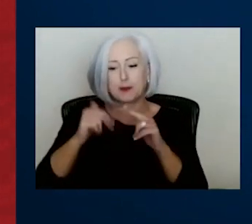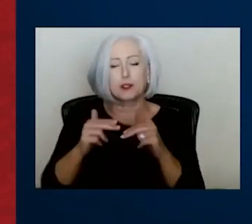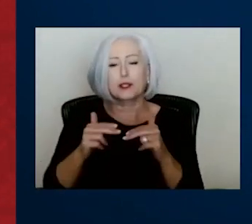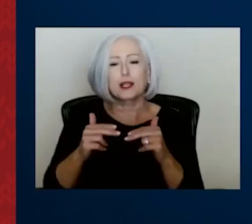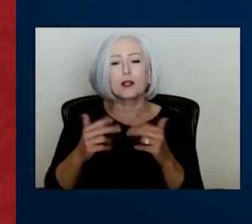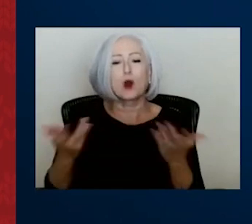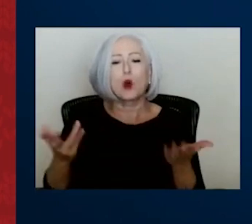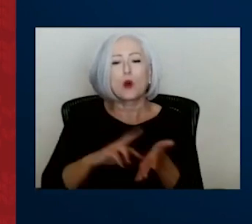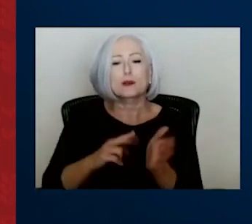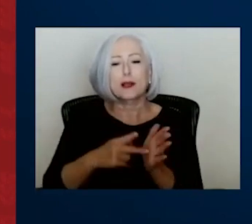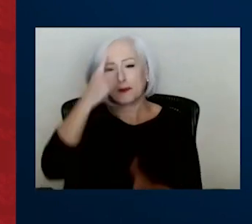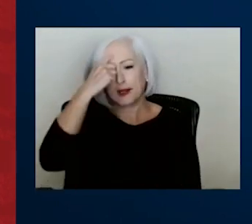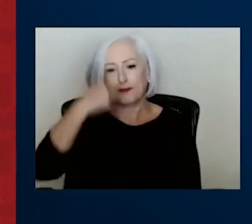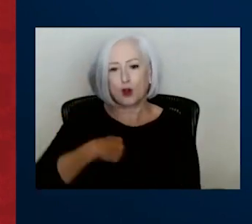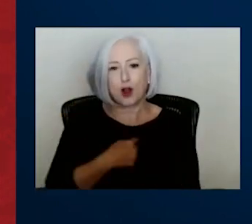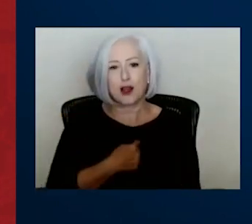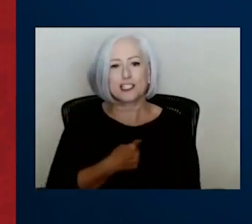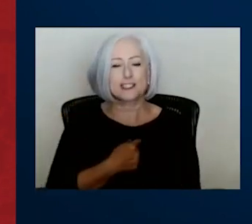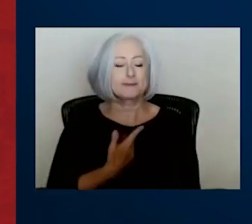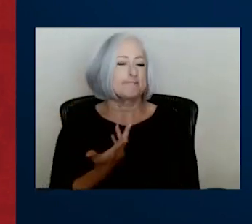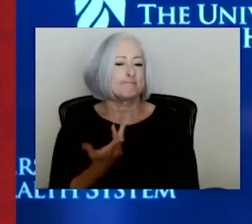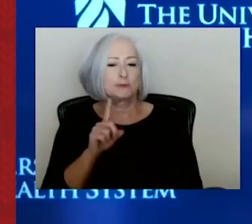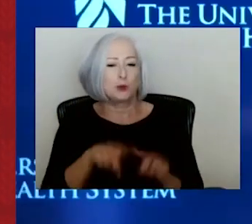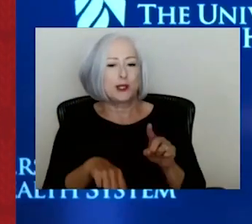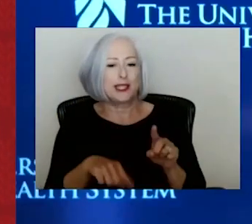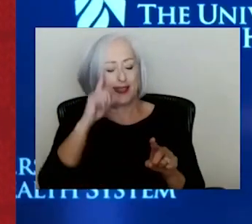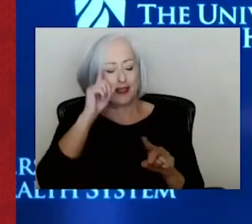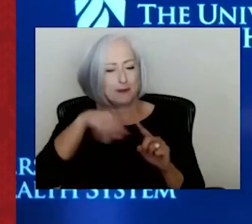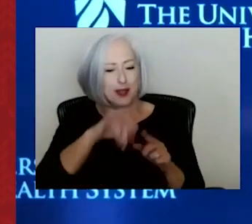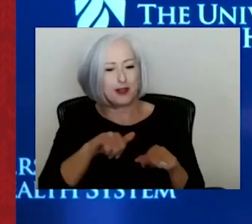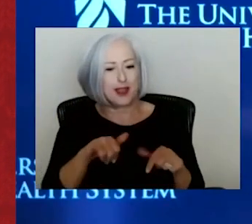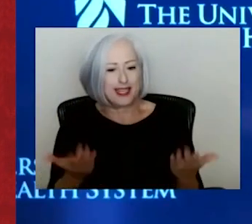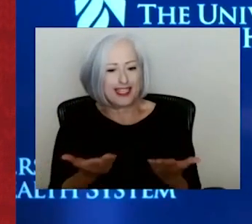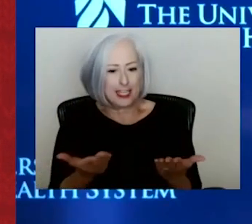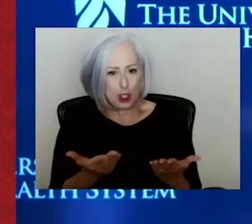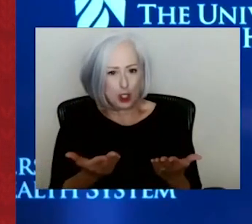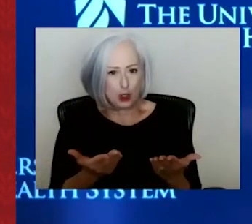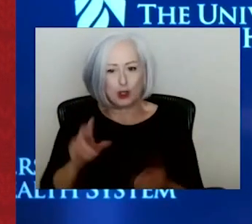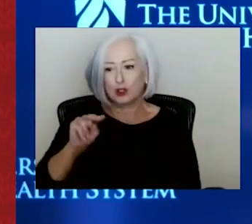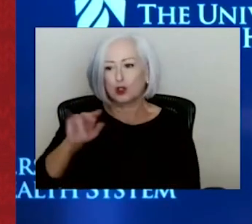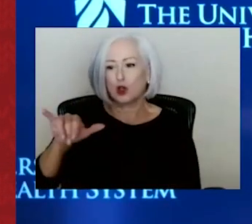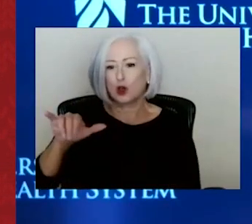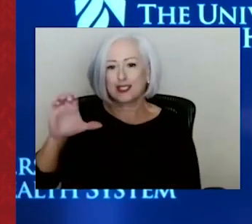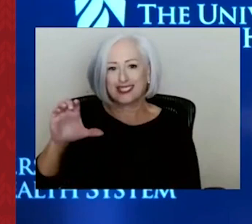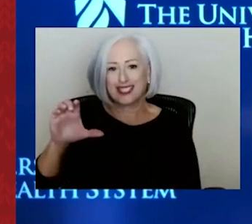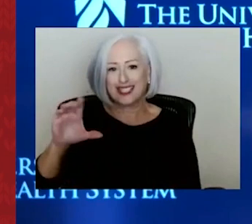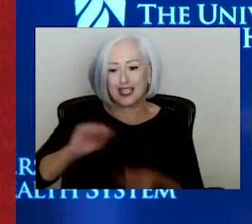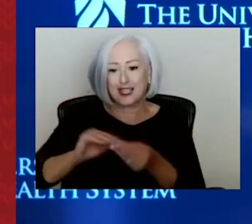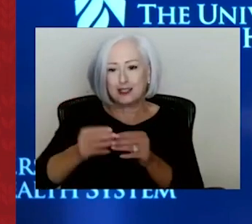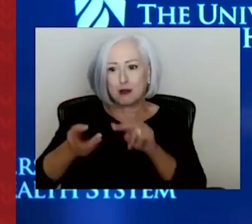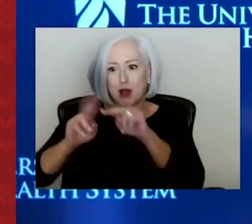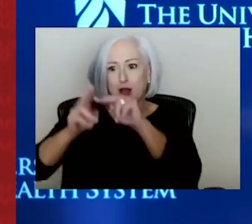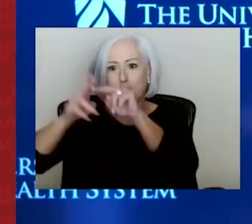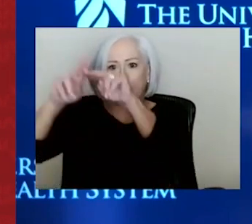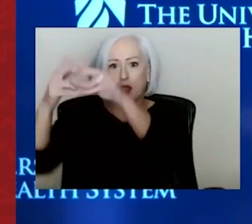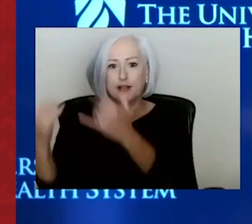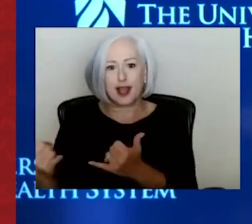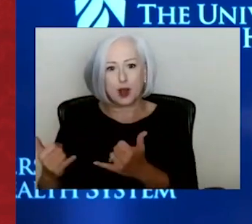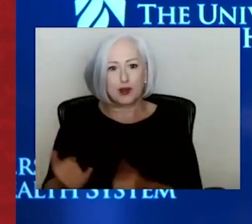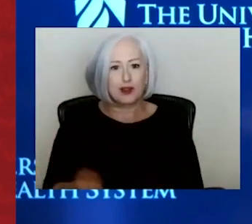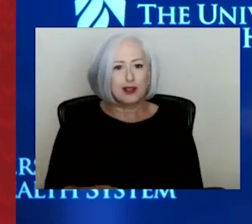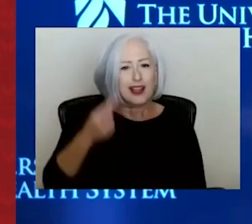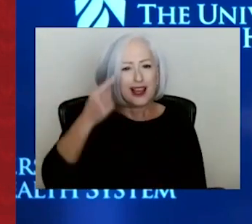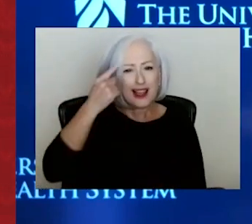think about that here. New York's on a higher part of that surge, and I think they're thinking about putting in the mask mandate on the indoors. They've said it's a high level